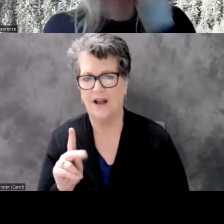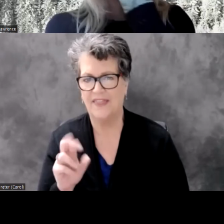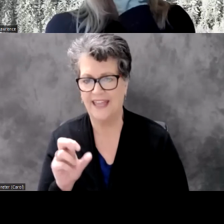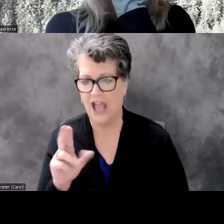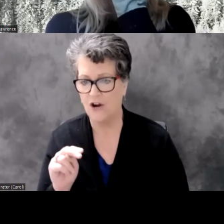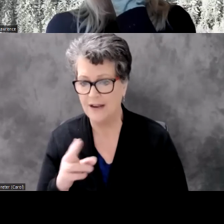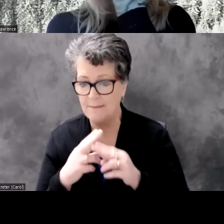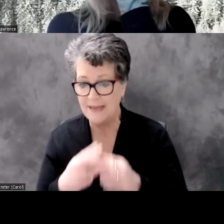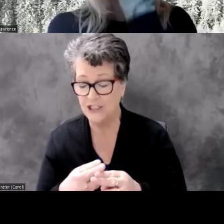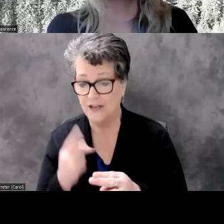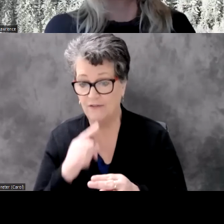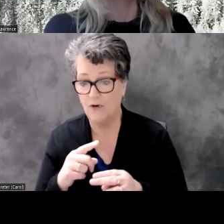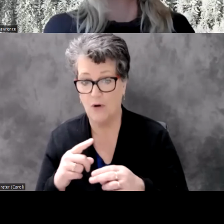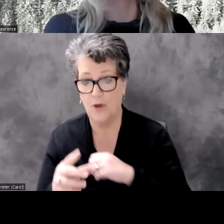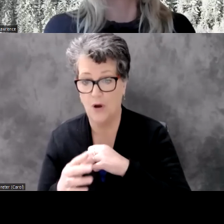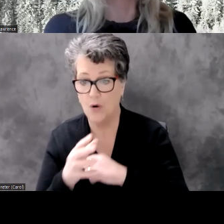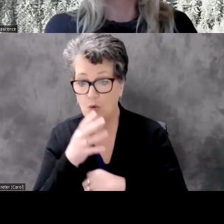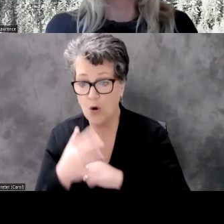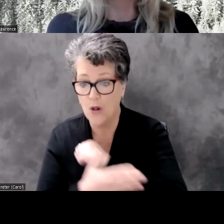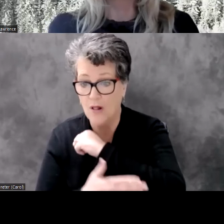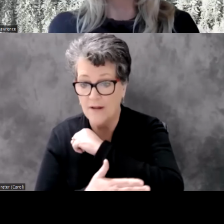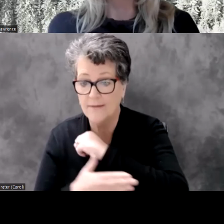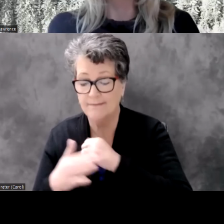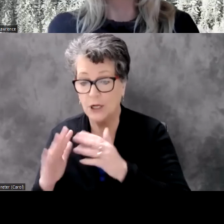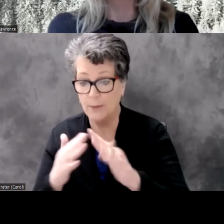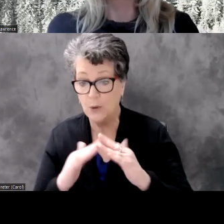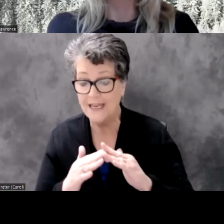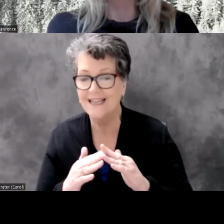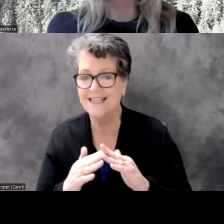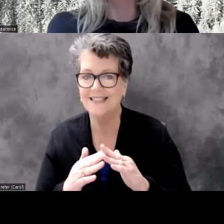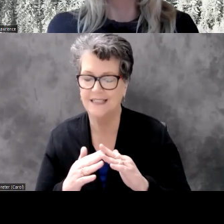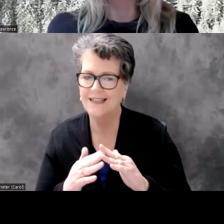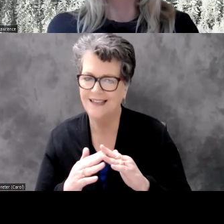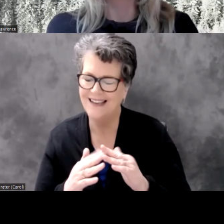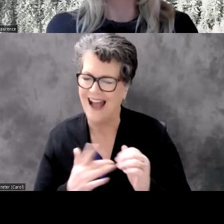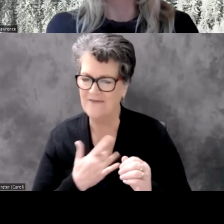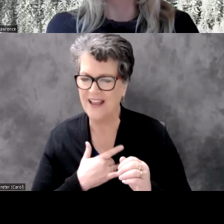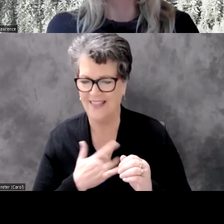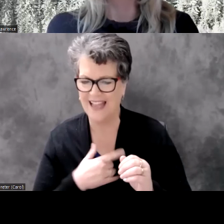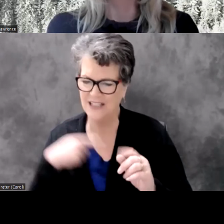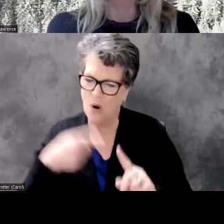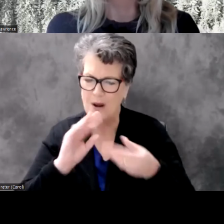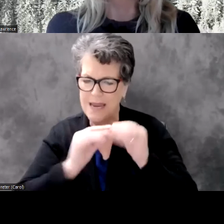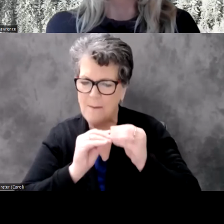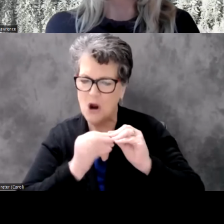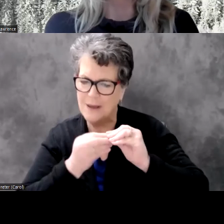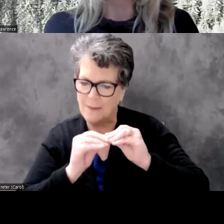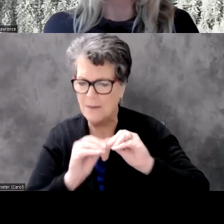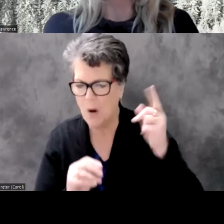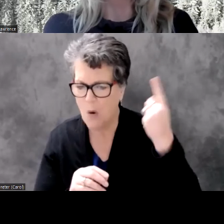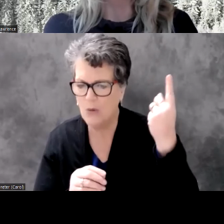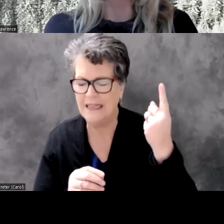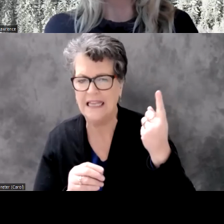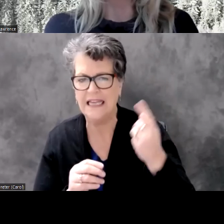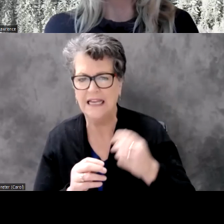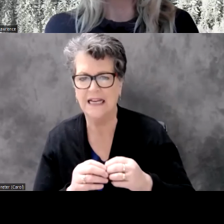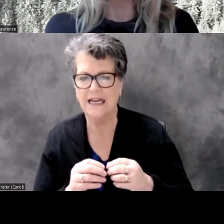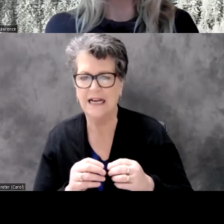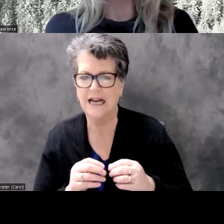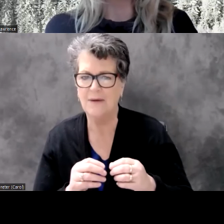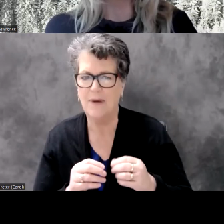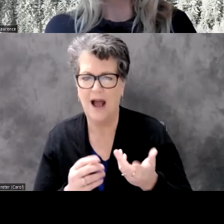rural communities. I feel like sometimes it's all about the numbers and where the most population can be served, but oftentimes the places